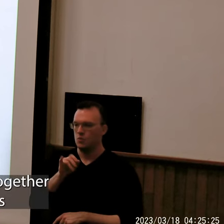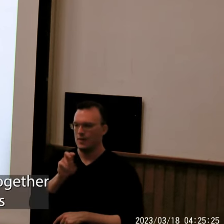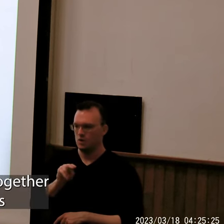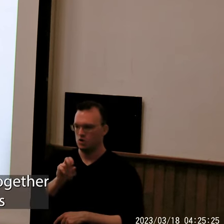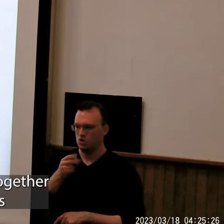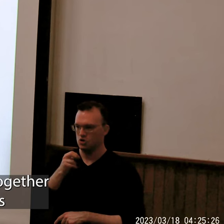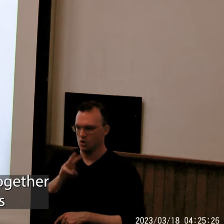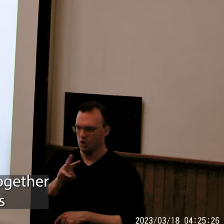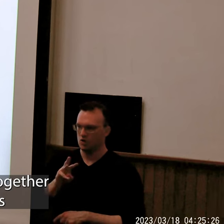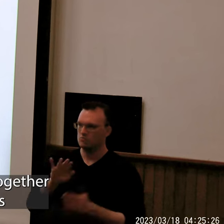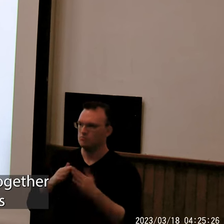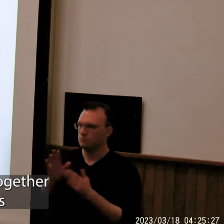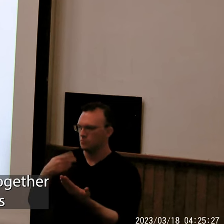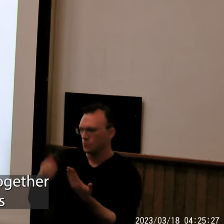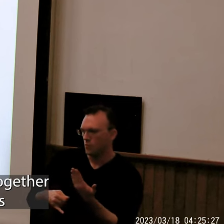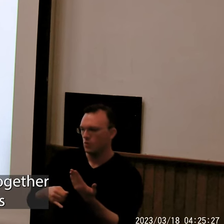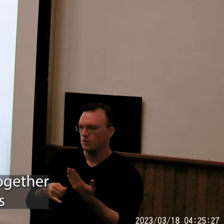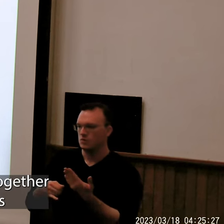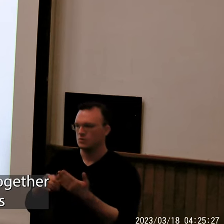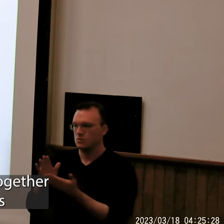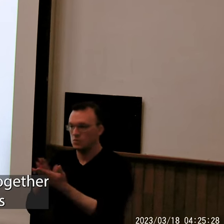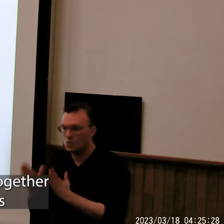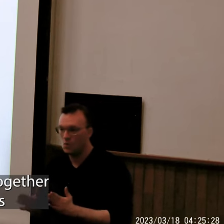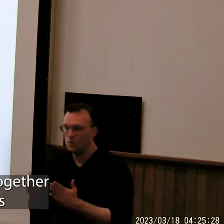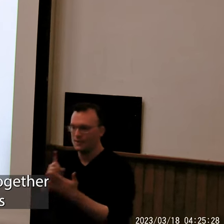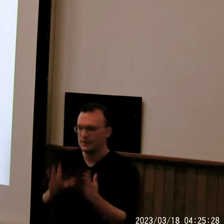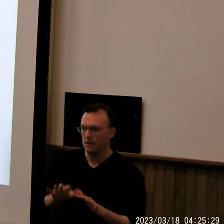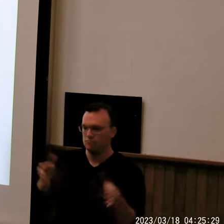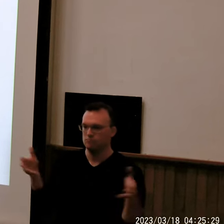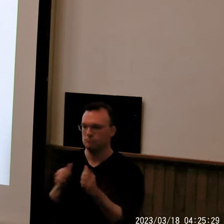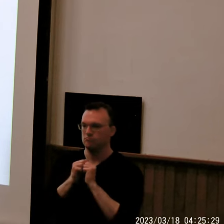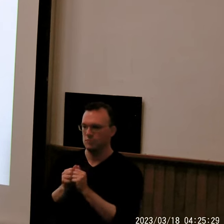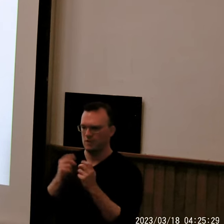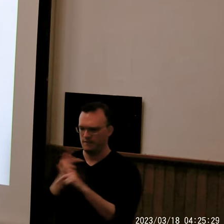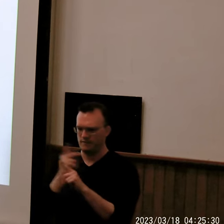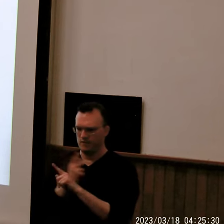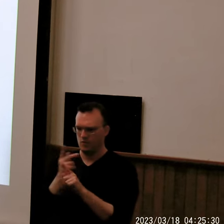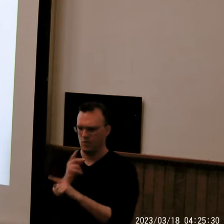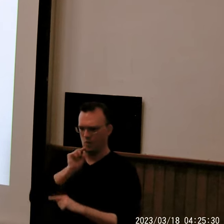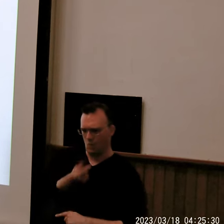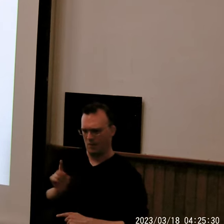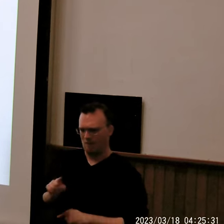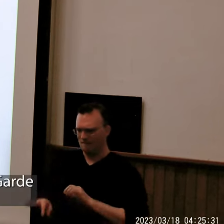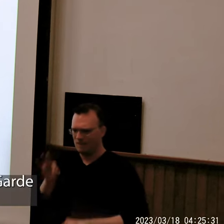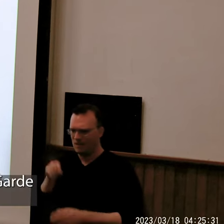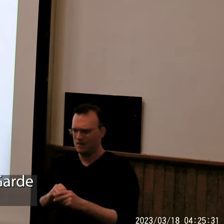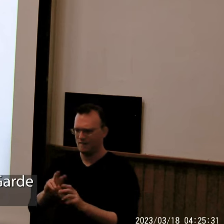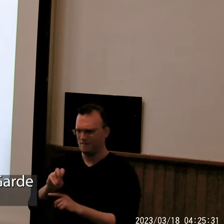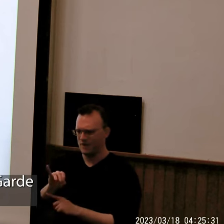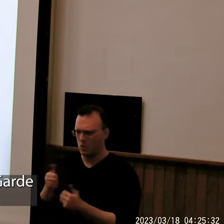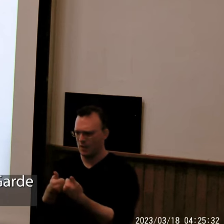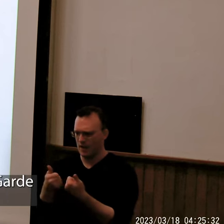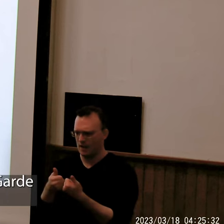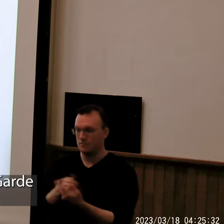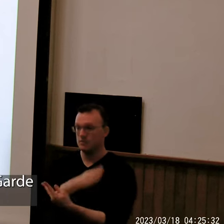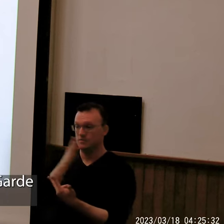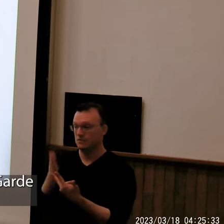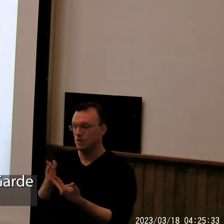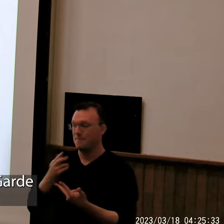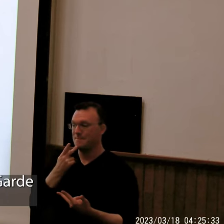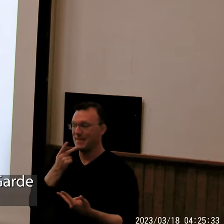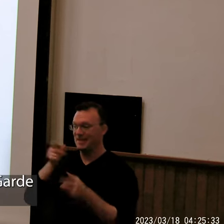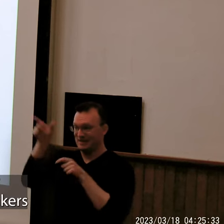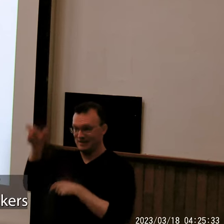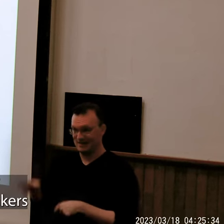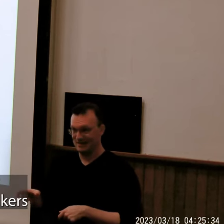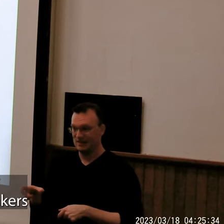where scholars and designers came together to think about where queerness is located in games. And then the Queer Games Avant-Garde is a collection